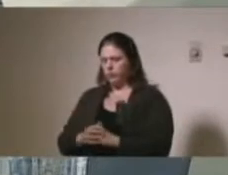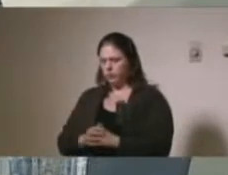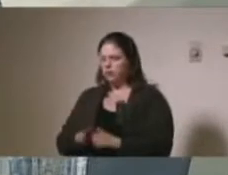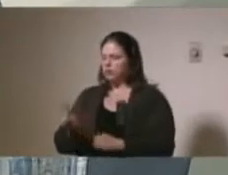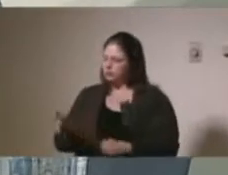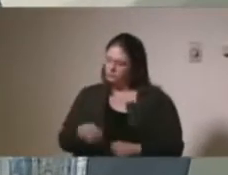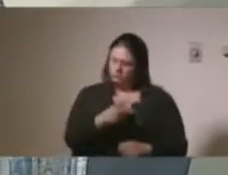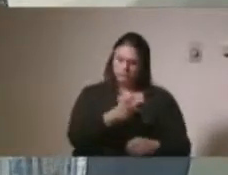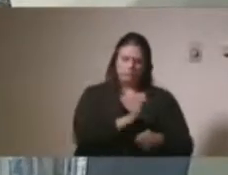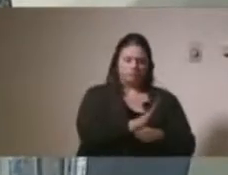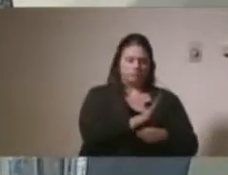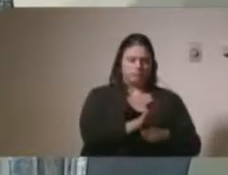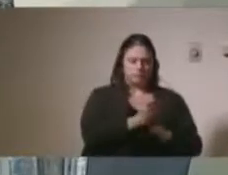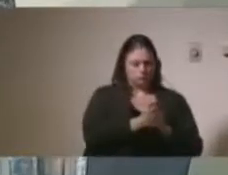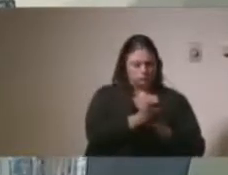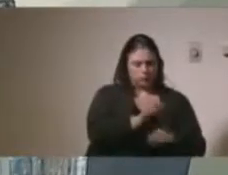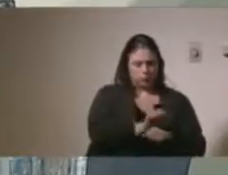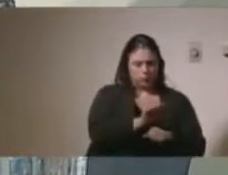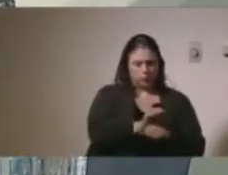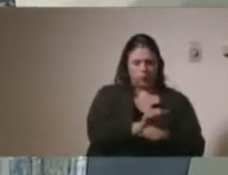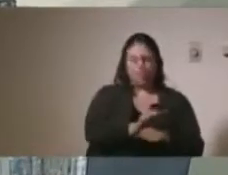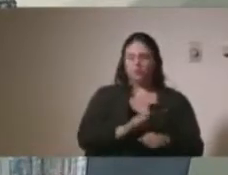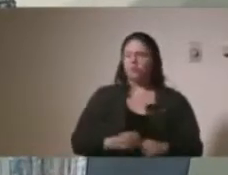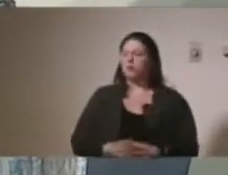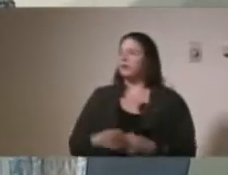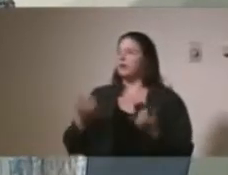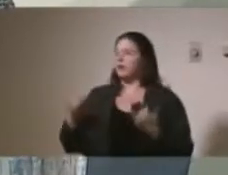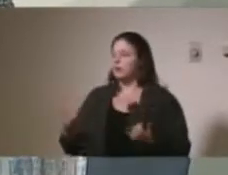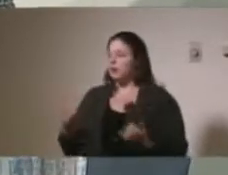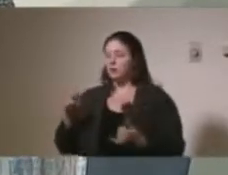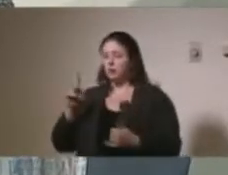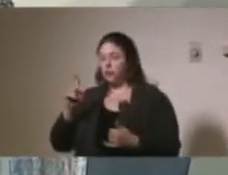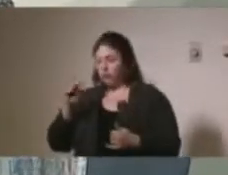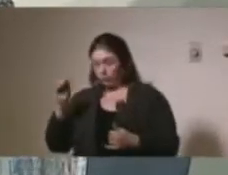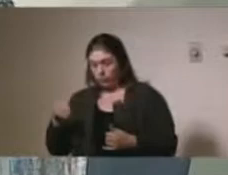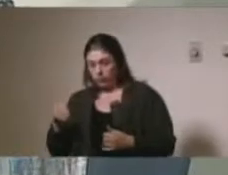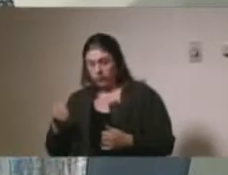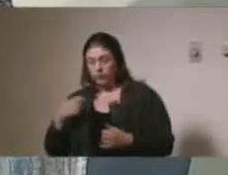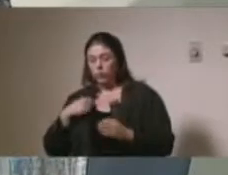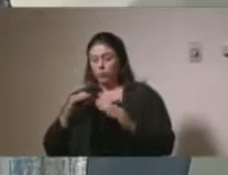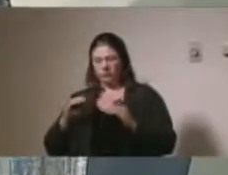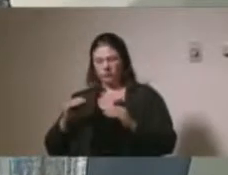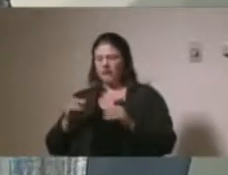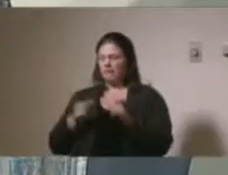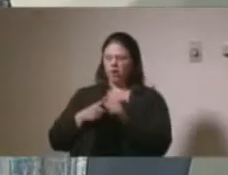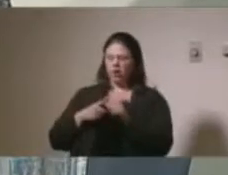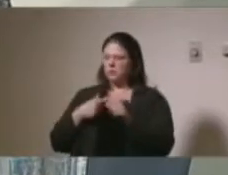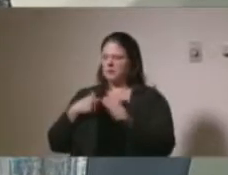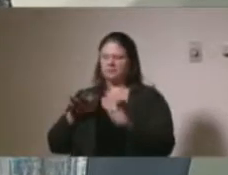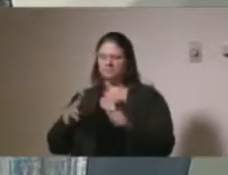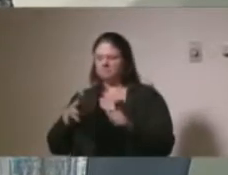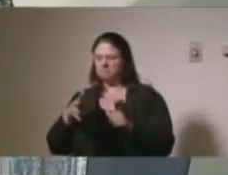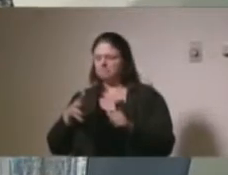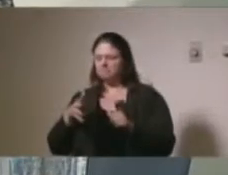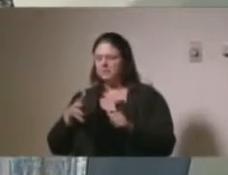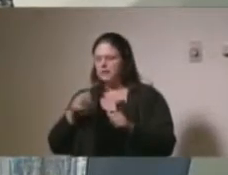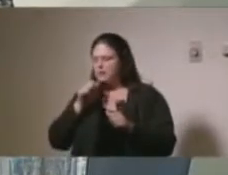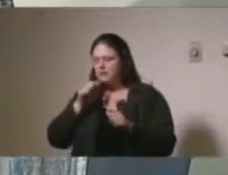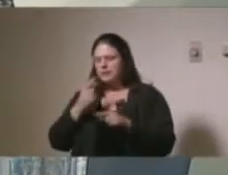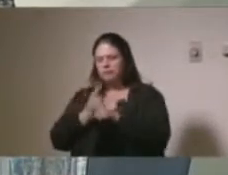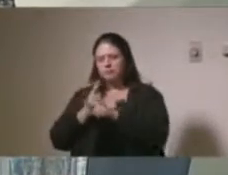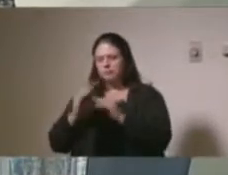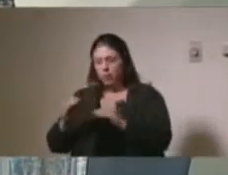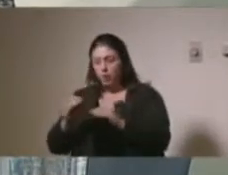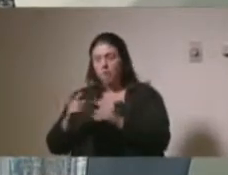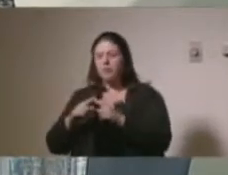commercial work, and we're now at 23%. And we trained them initially rather poorly, and as a union, we fought for them to get